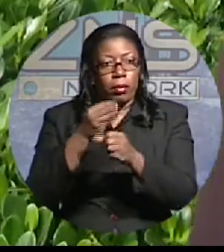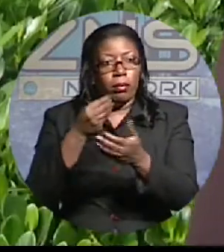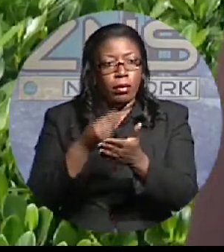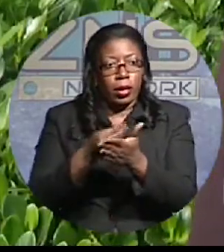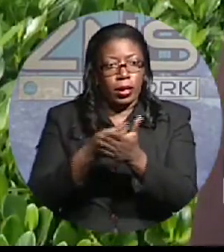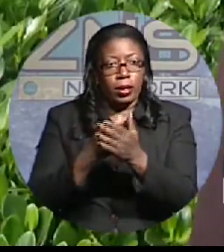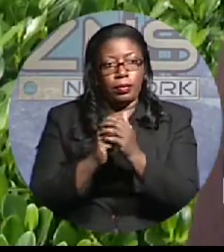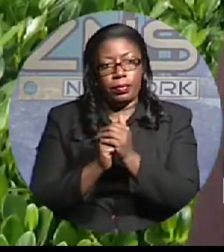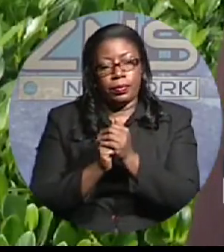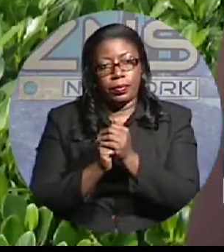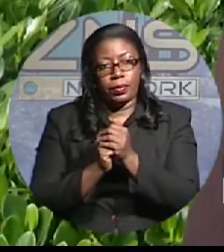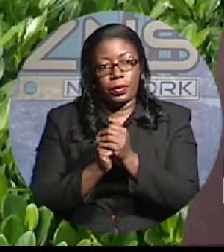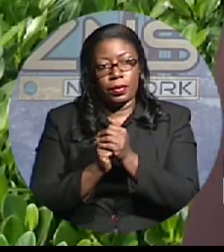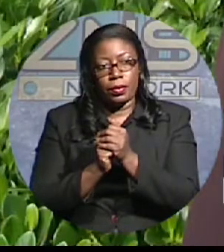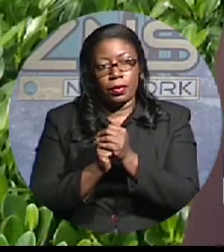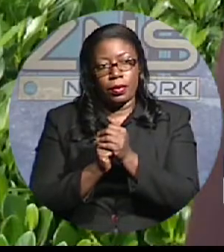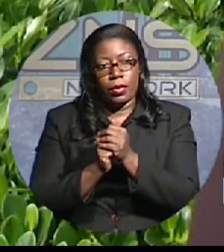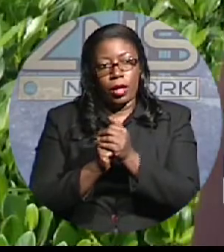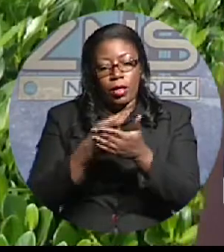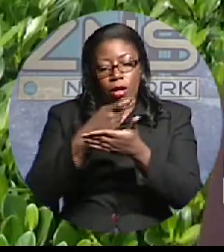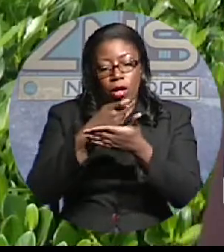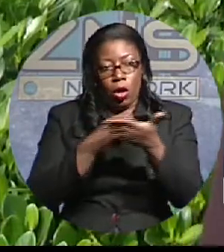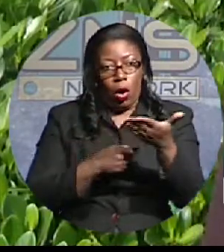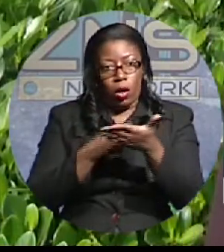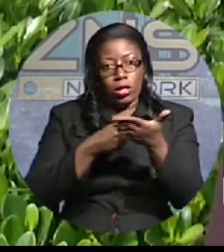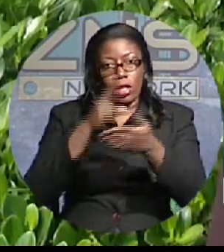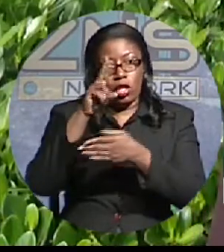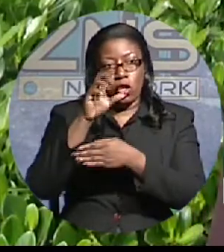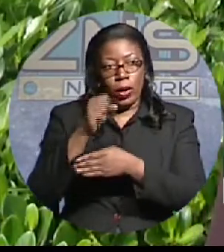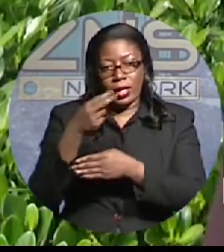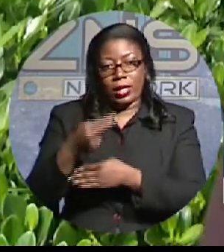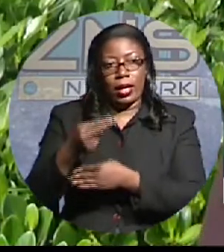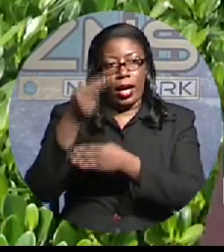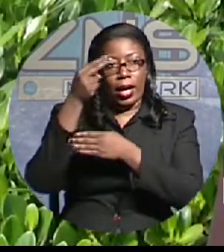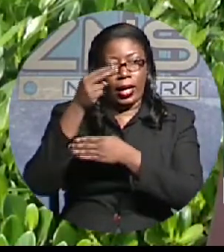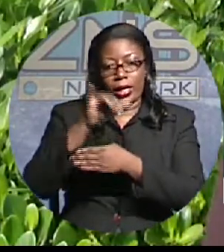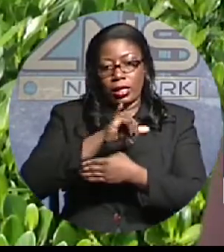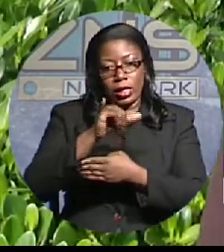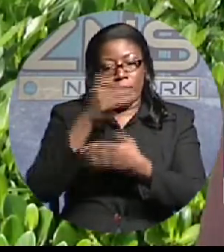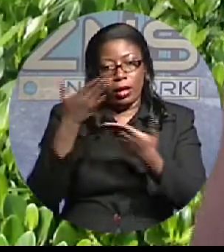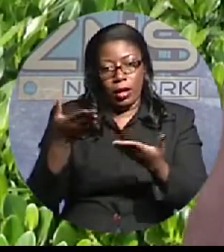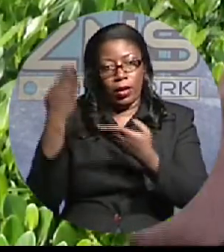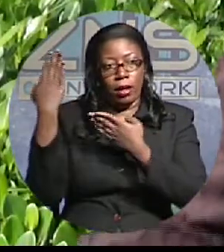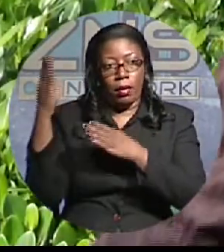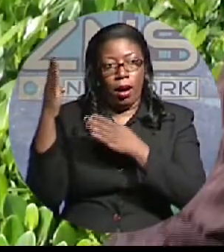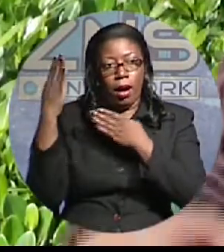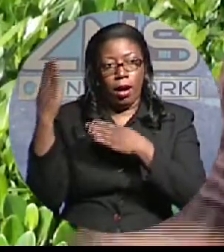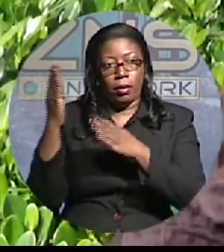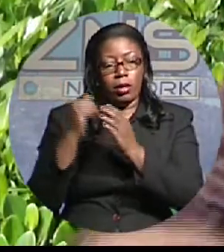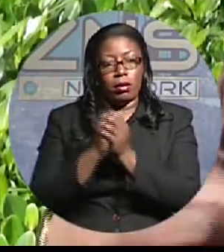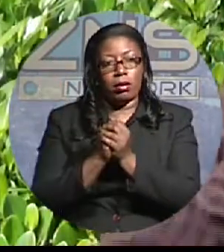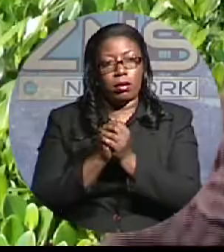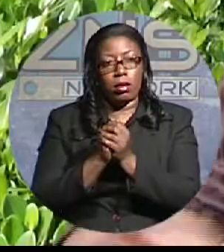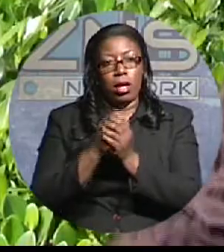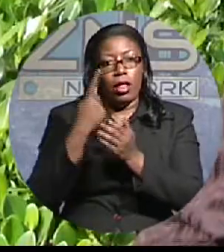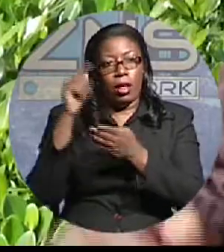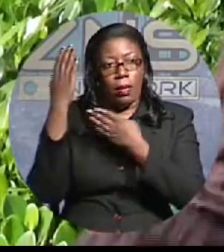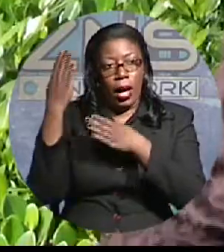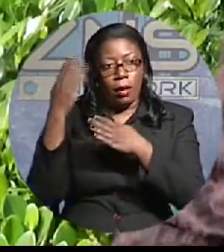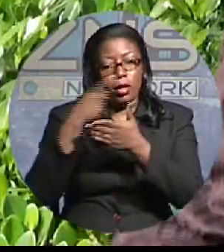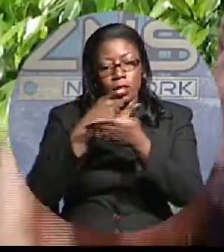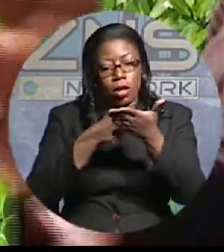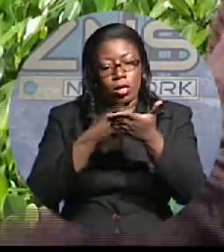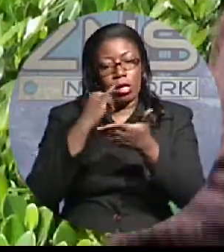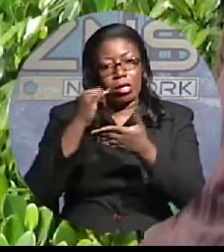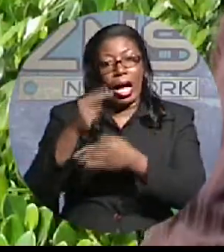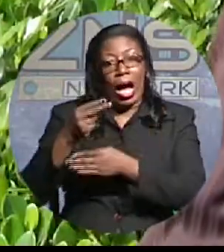But let's put it this way, the cost of living in the United States is just as high as it is in the Bahamas. As a matter of fact, I dare to say the Bahamas cost of living is